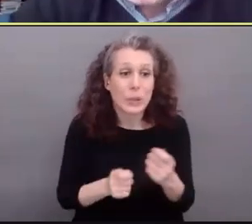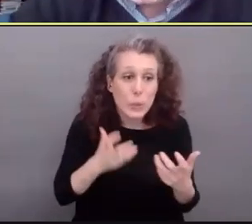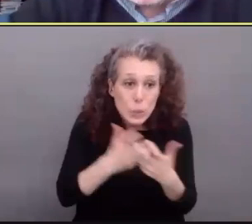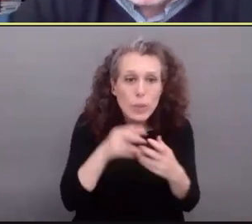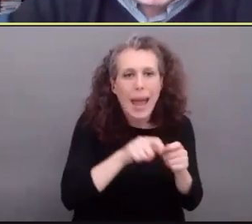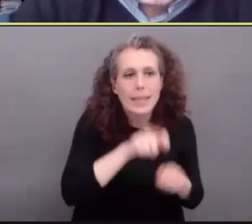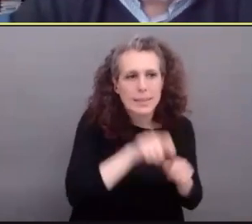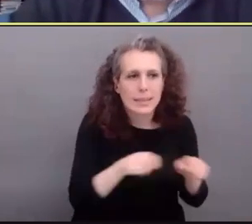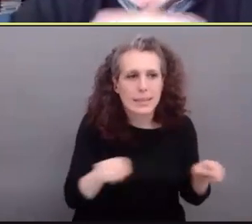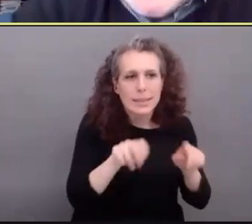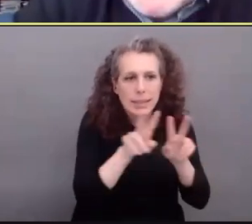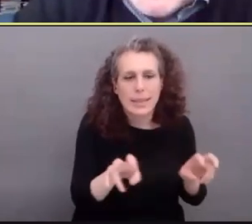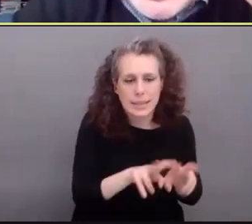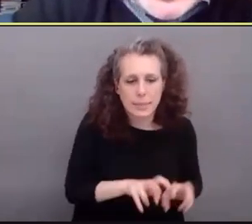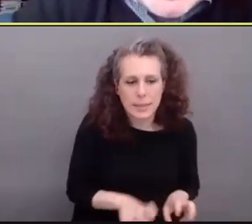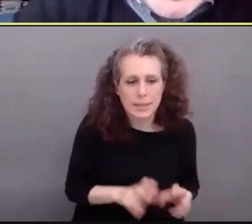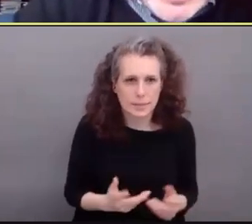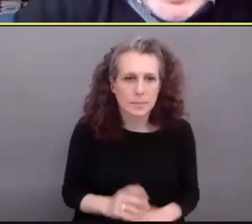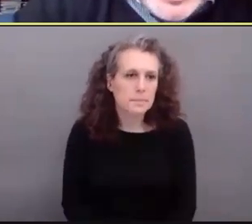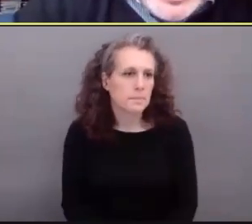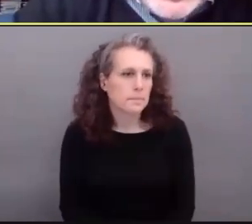phases. Imagine, for instance,